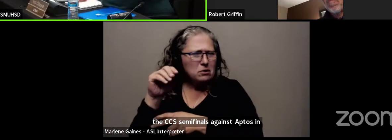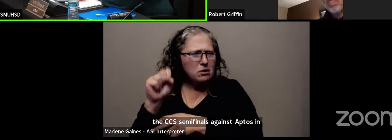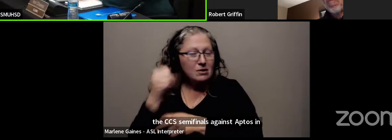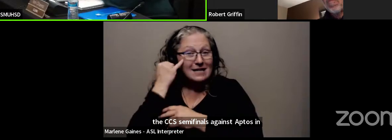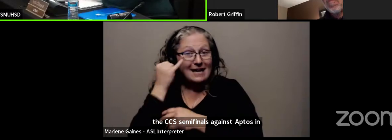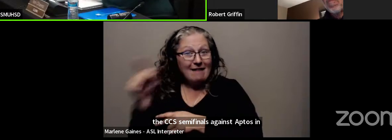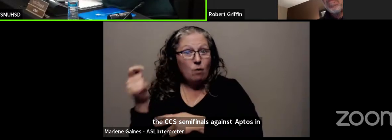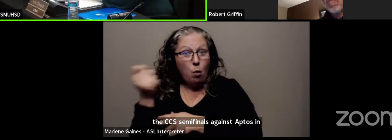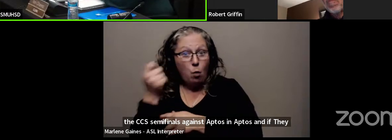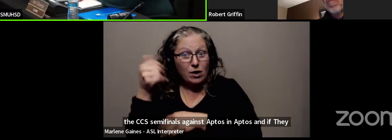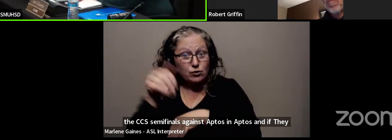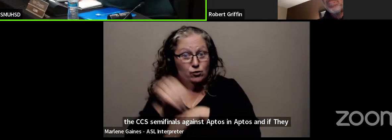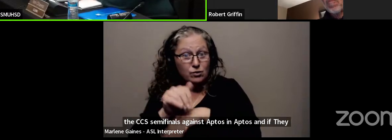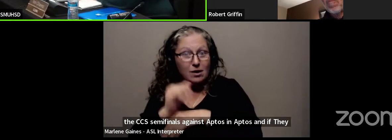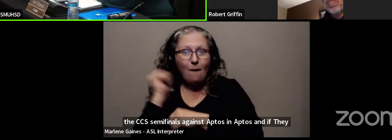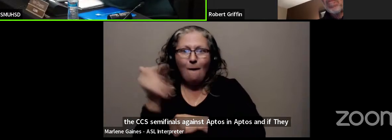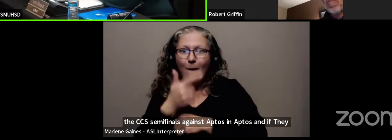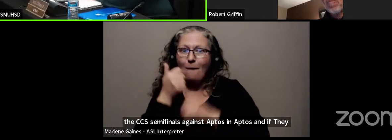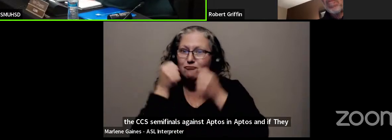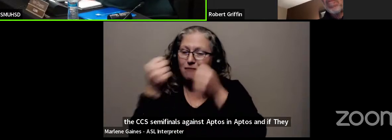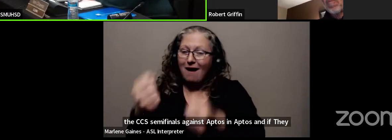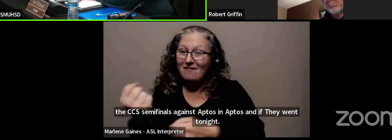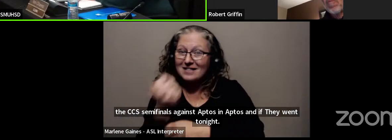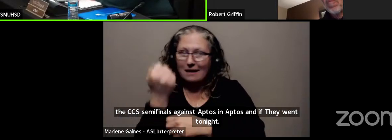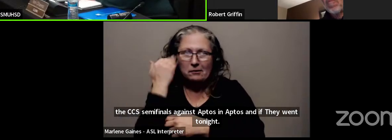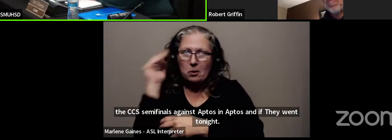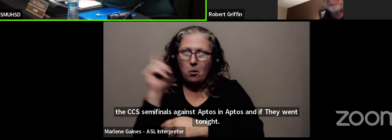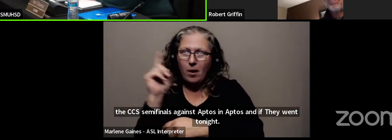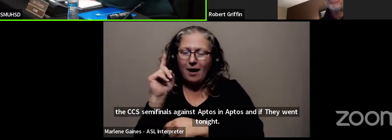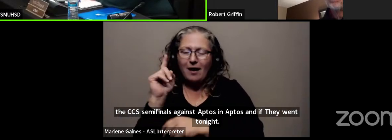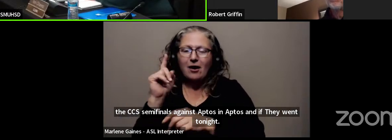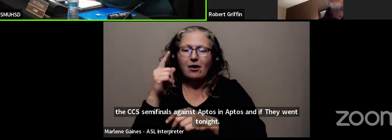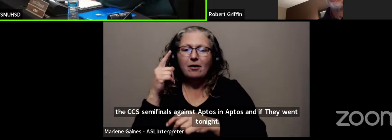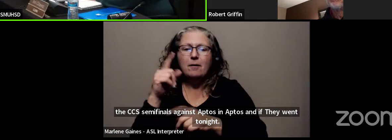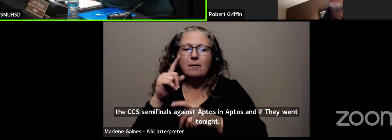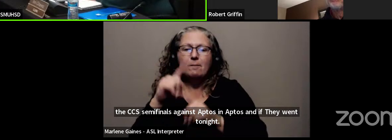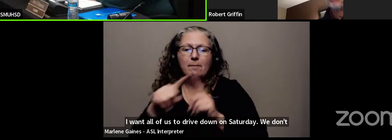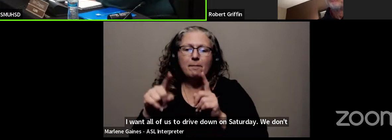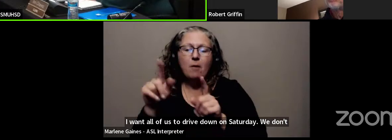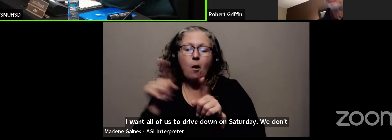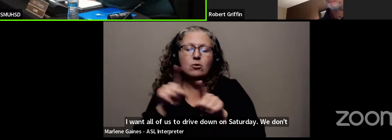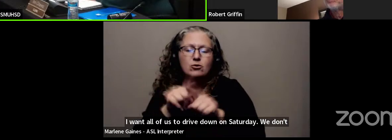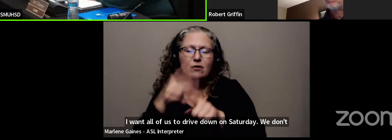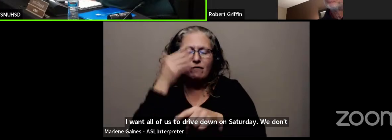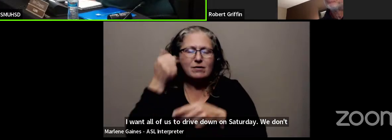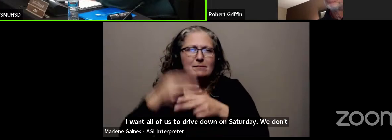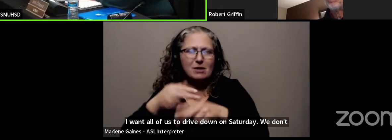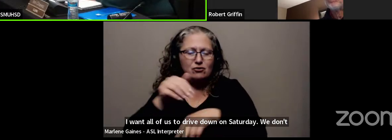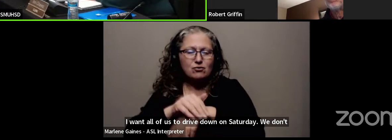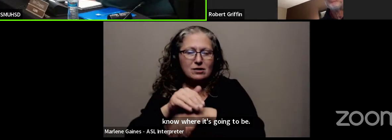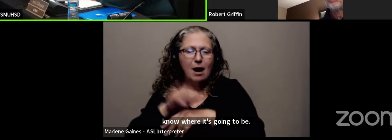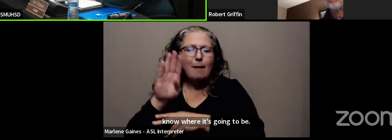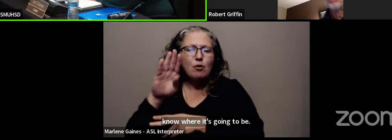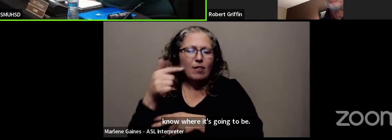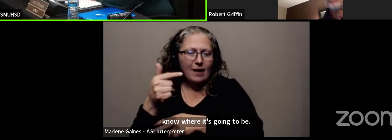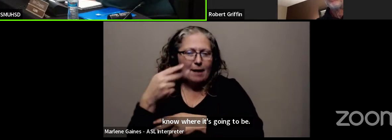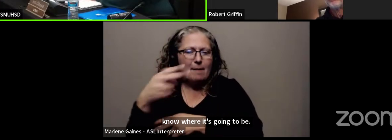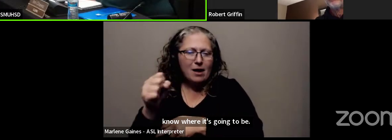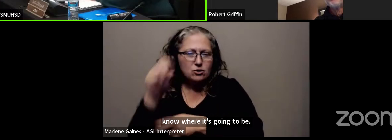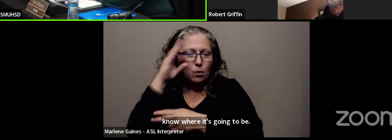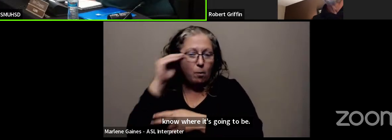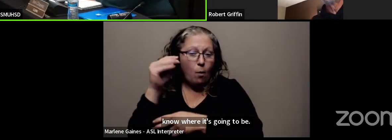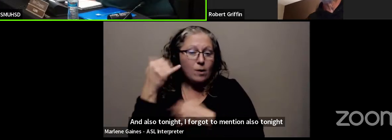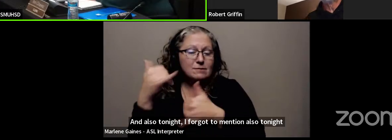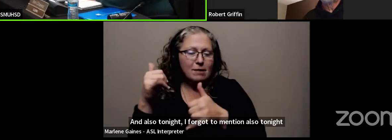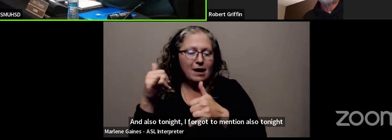tonight, I want all of us to drive down on Saturday. We don't know where it's going to be. And also tonight, I forgot to mention, also tonight, Burlingame High School boys are playing